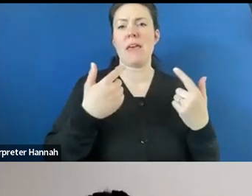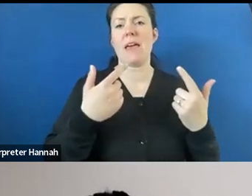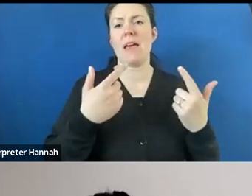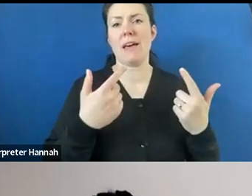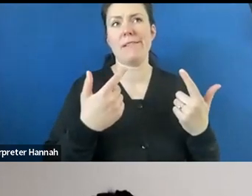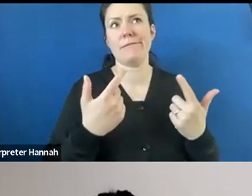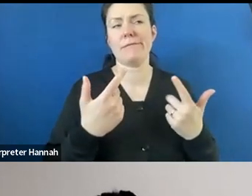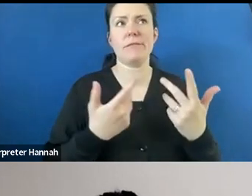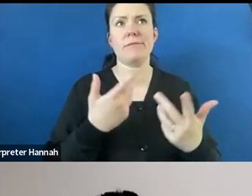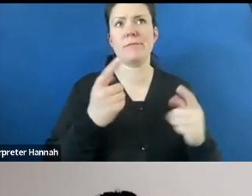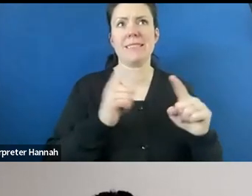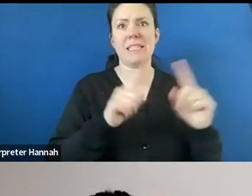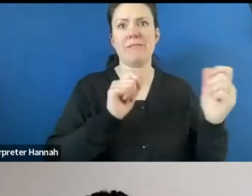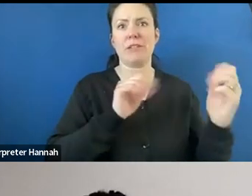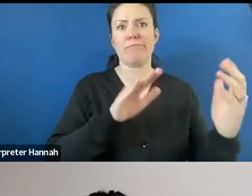really cause